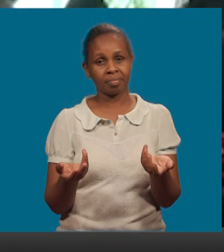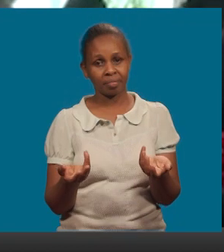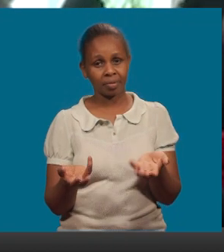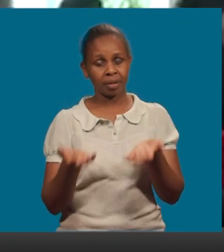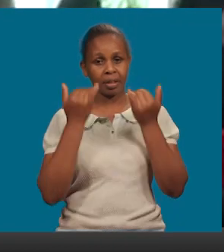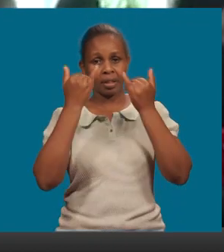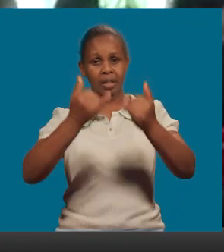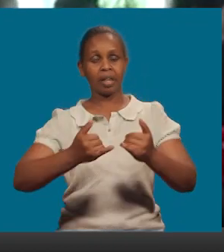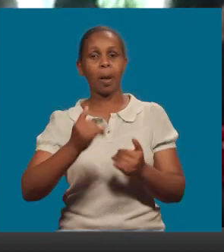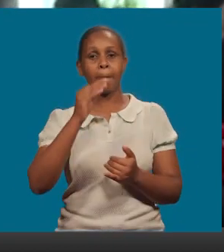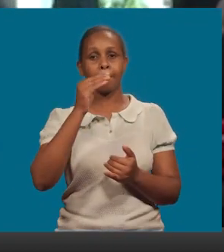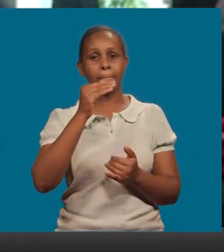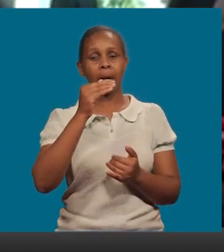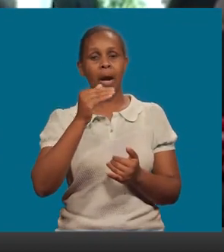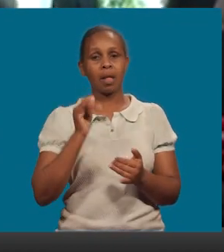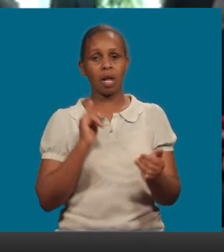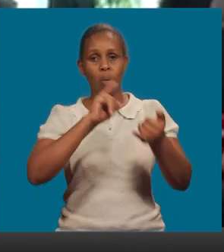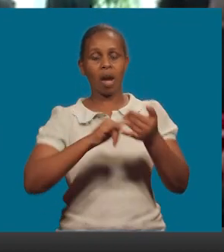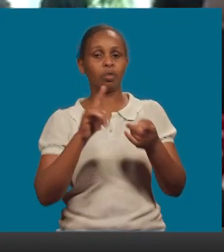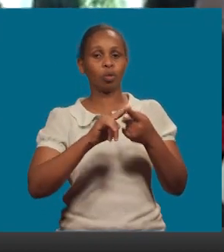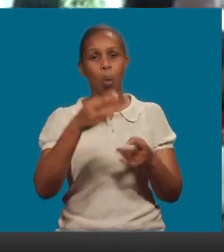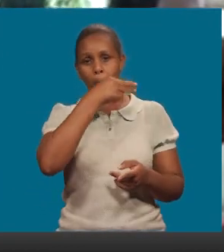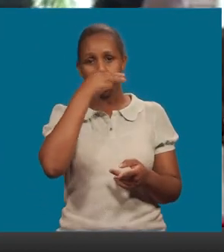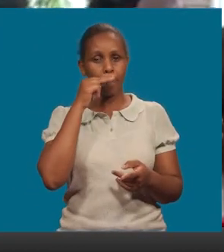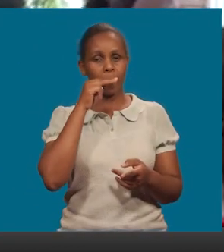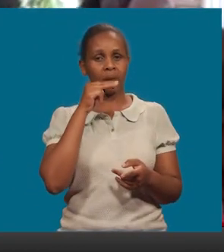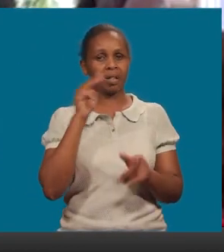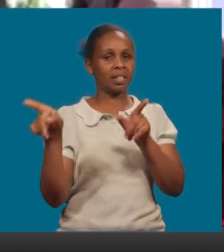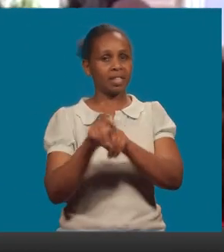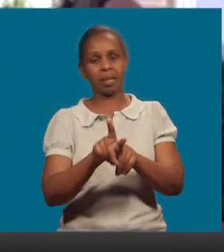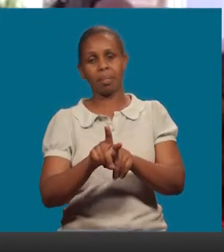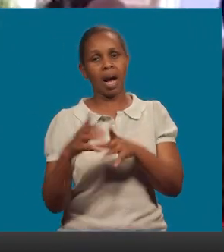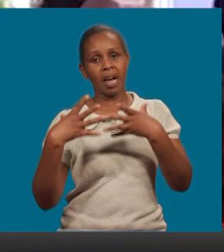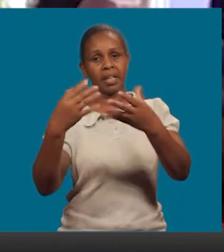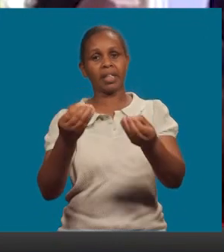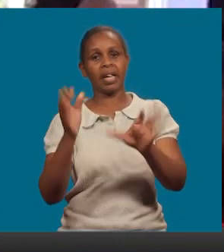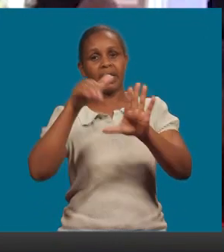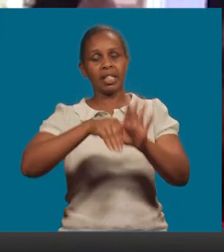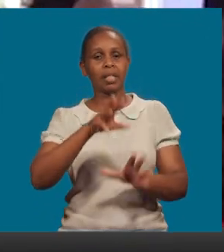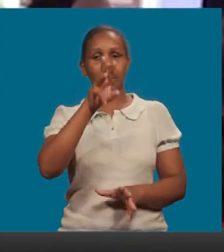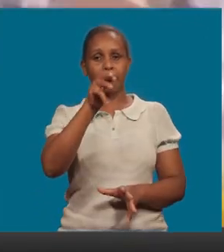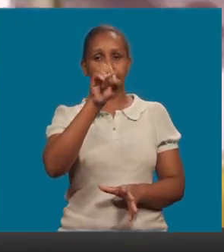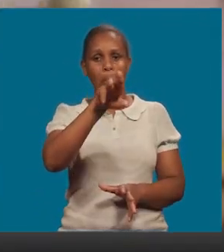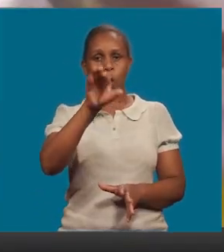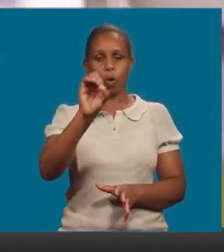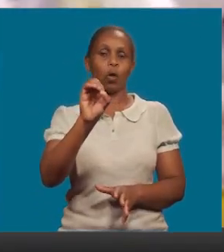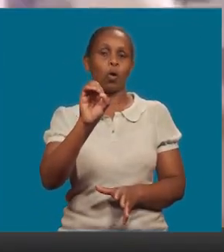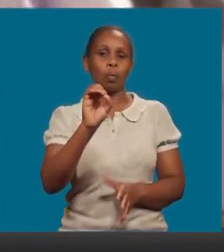Mkewe mkuu wa mawaziri Tesi Mudavadi alijiunga na wanawake kusherekea siku hiyo hiyo huko Molo.